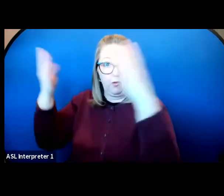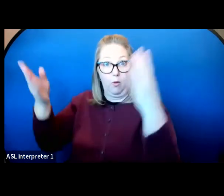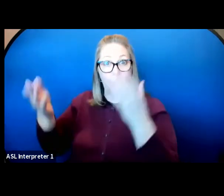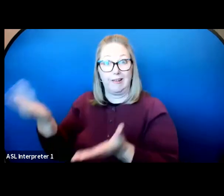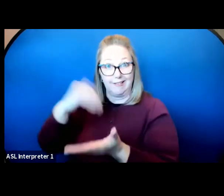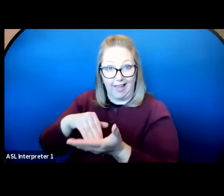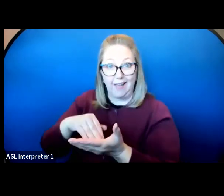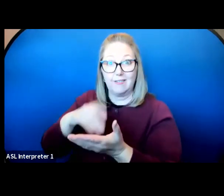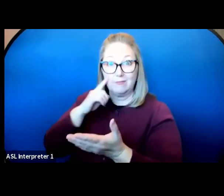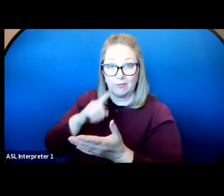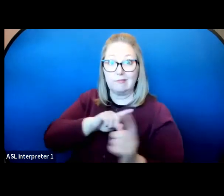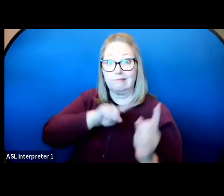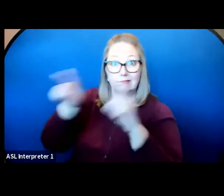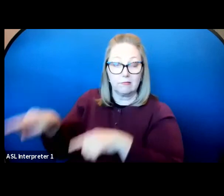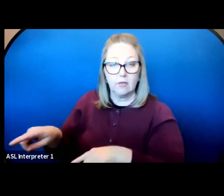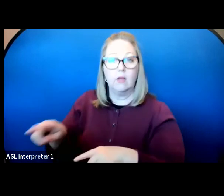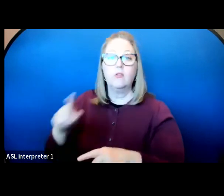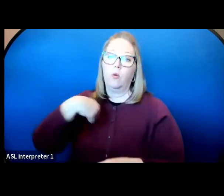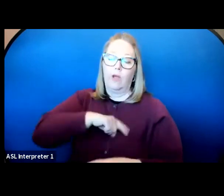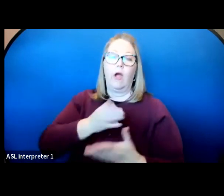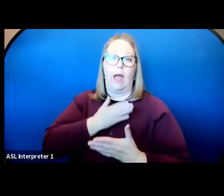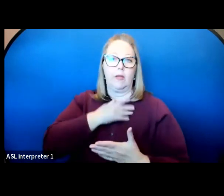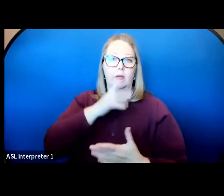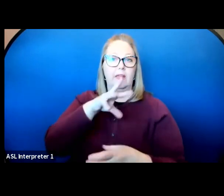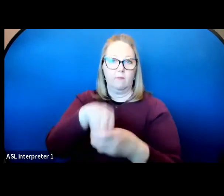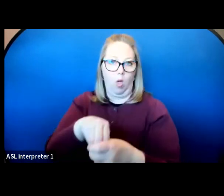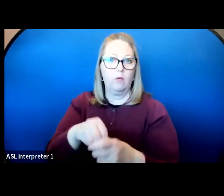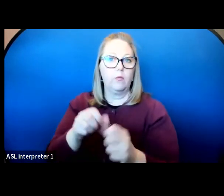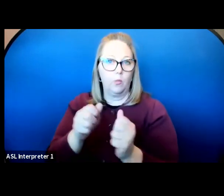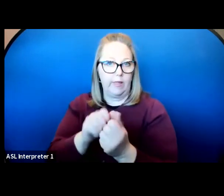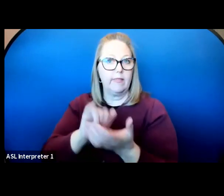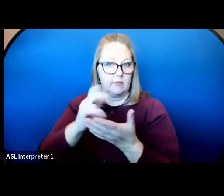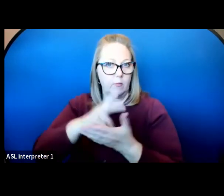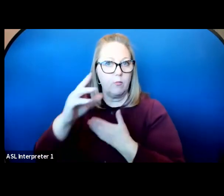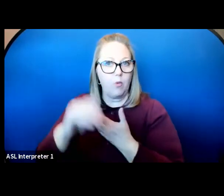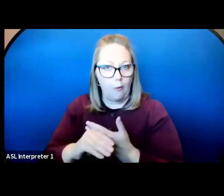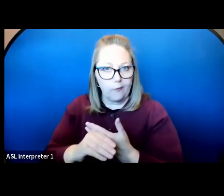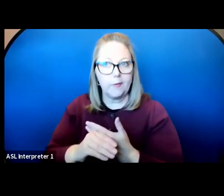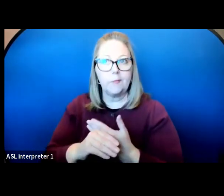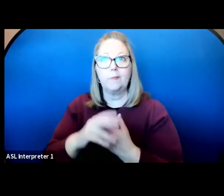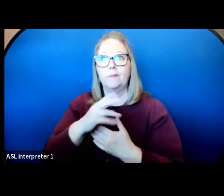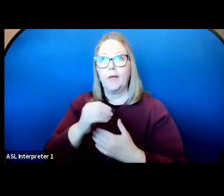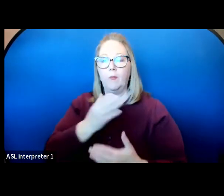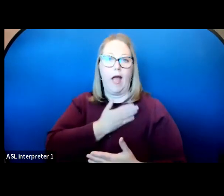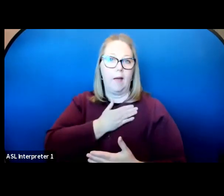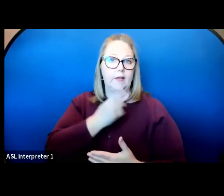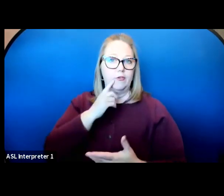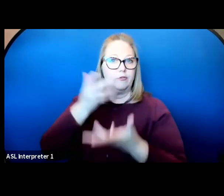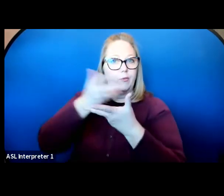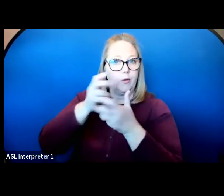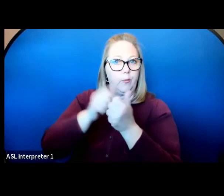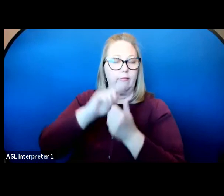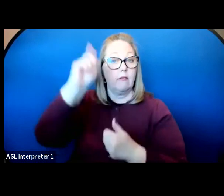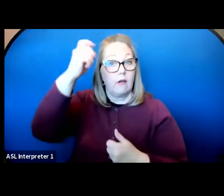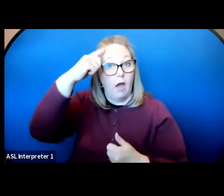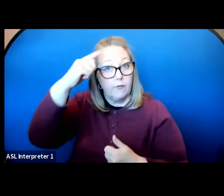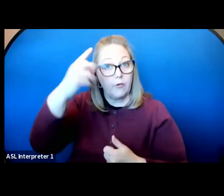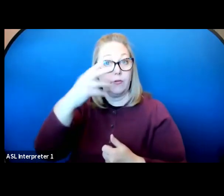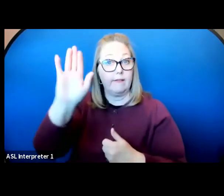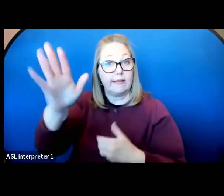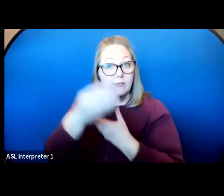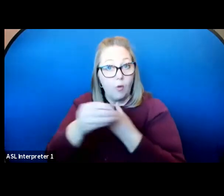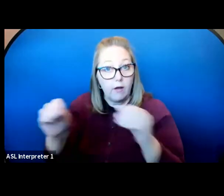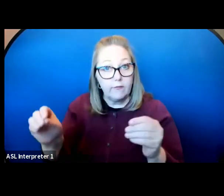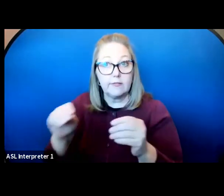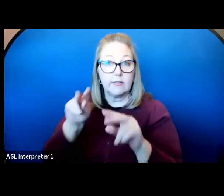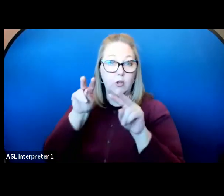to be part of this and to be tasked with this by the governor's office and by the governor himself. And we look forward to working with all